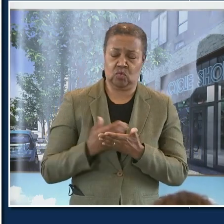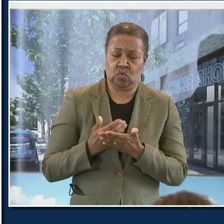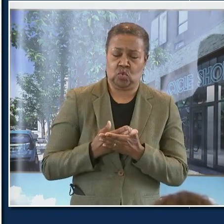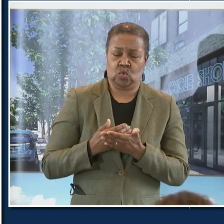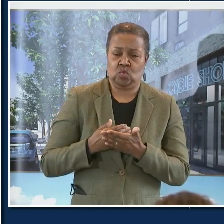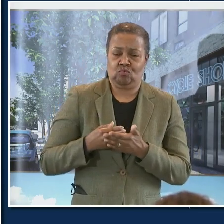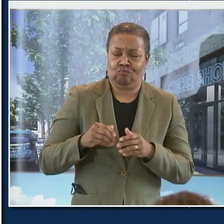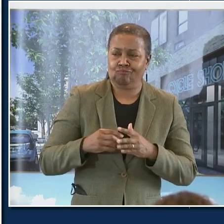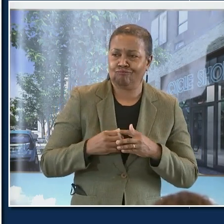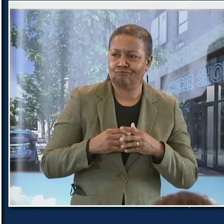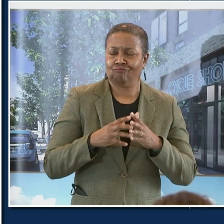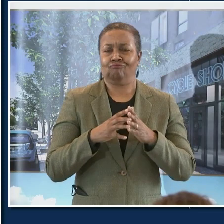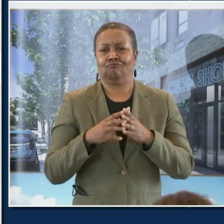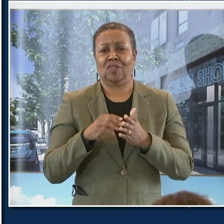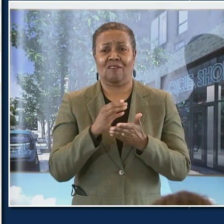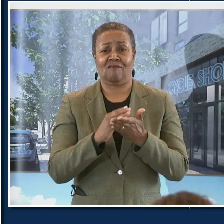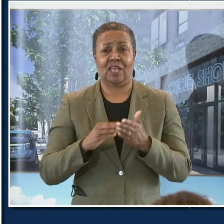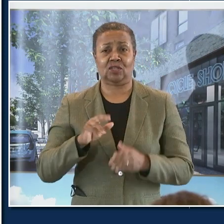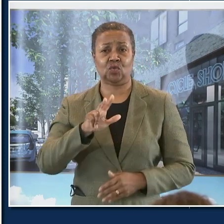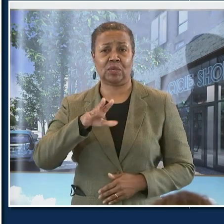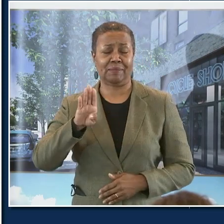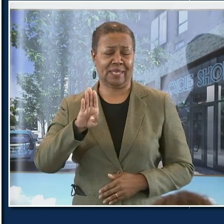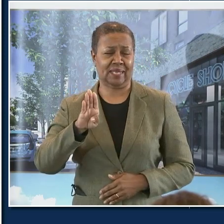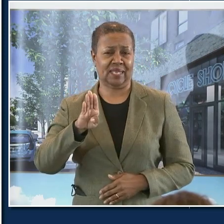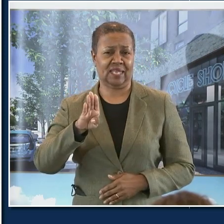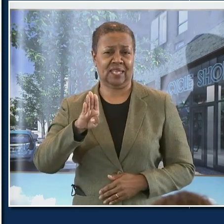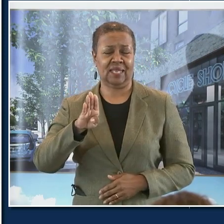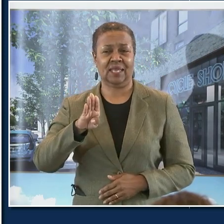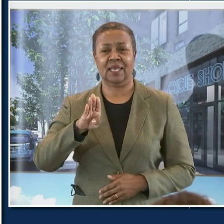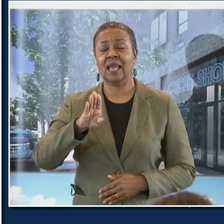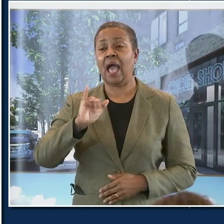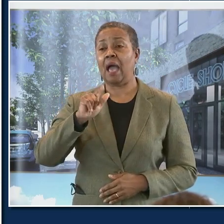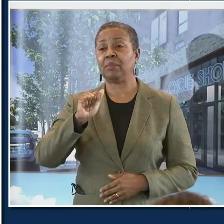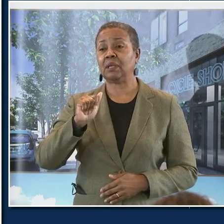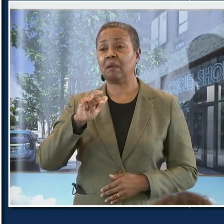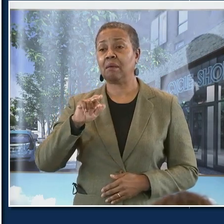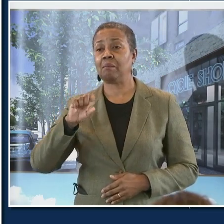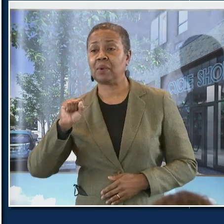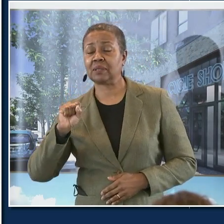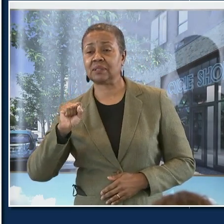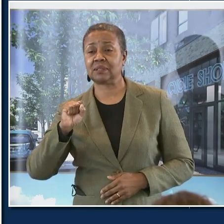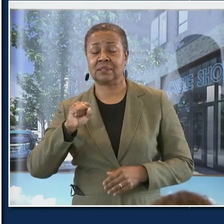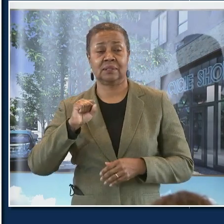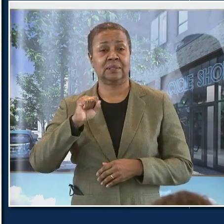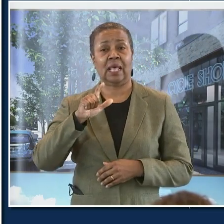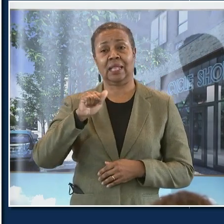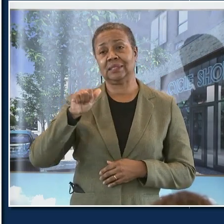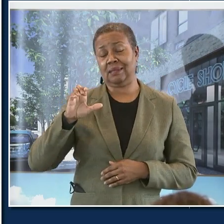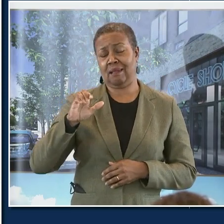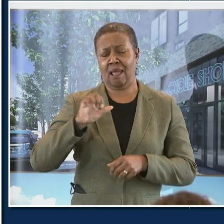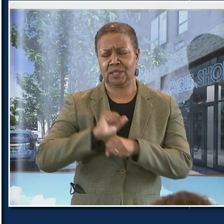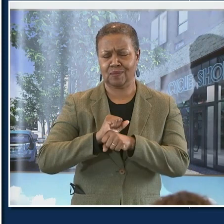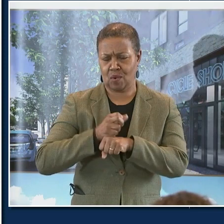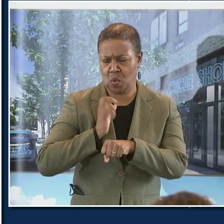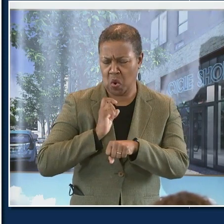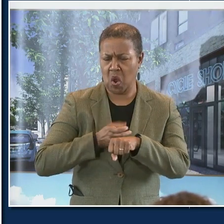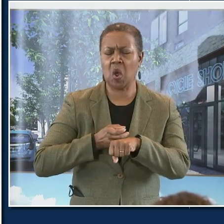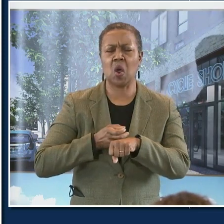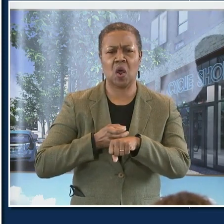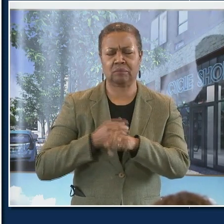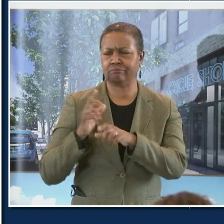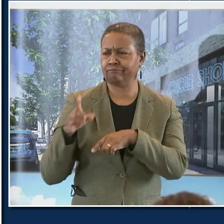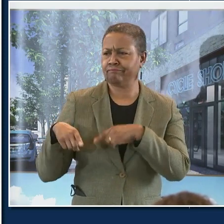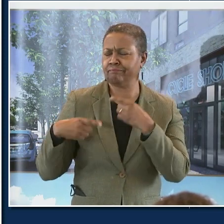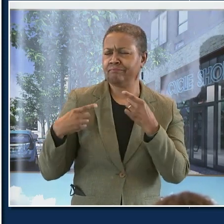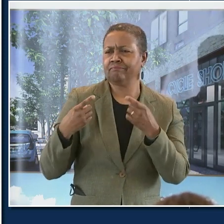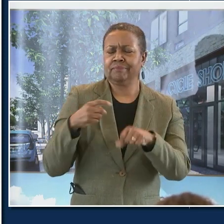Roosevelt Square Phase 3B. The ABLA Brooks Home Local Advisory Council has worked very hard over a